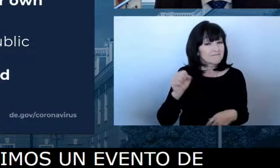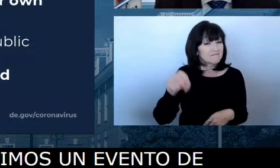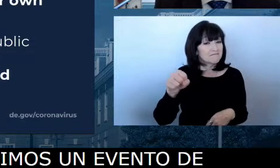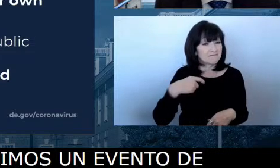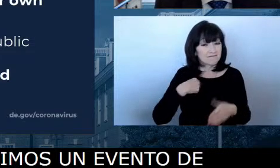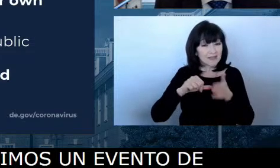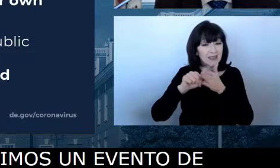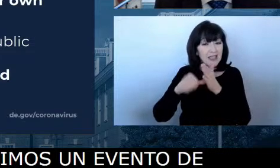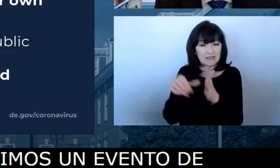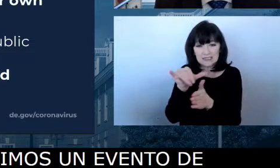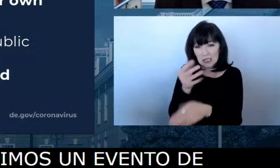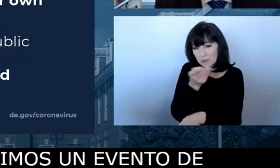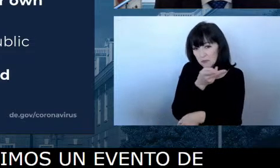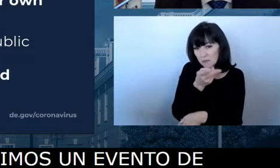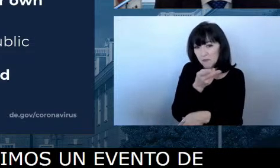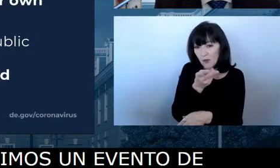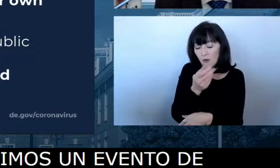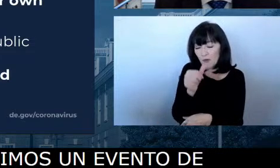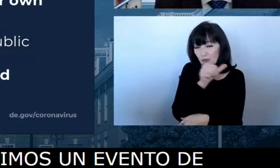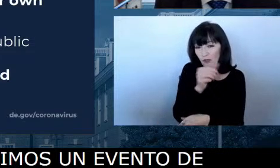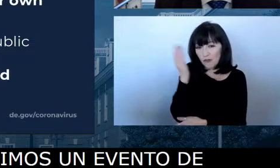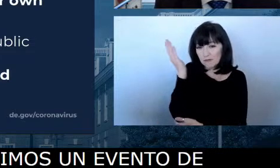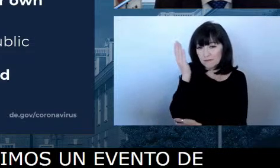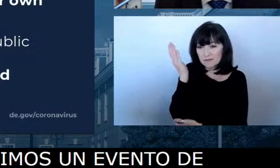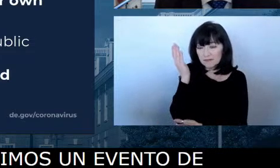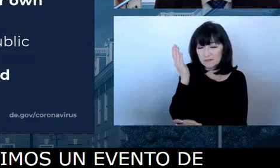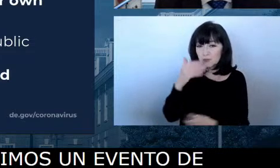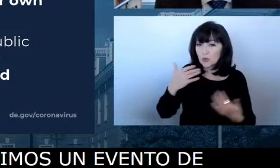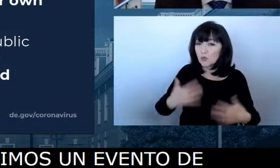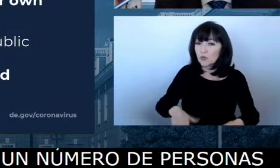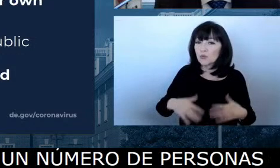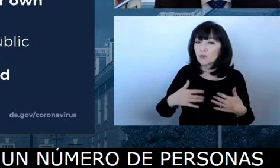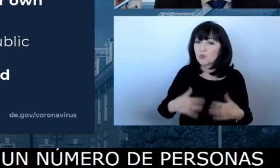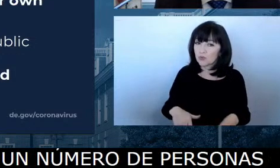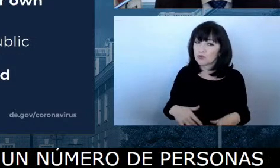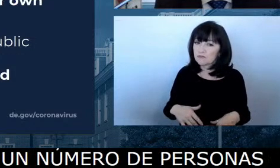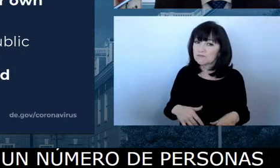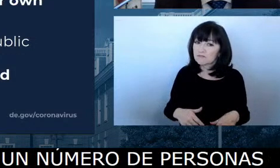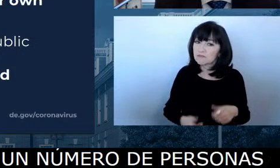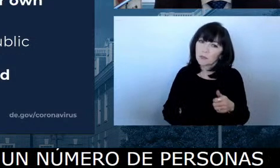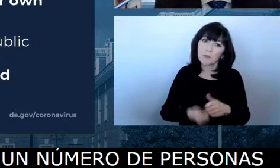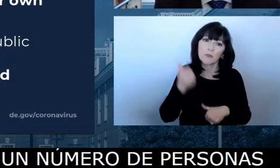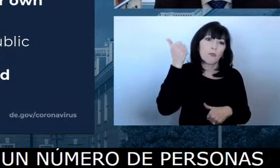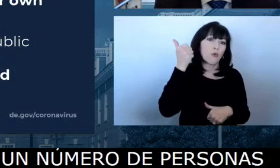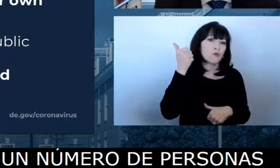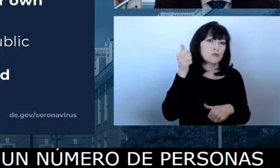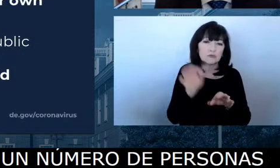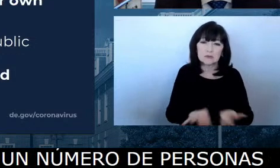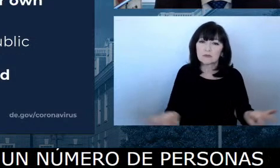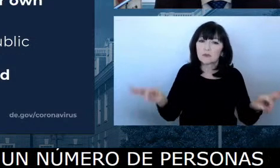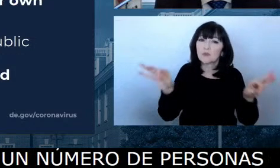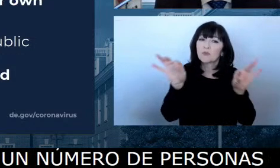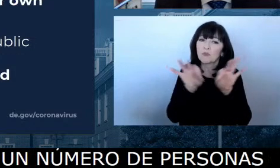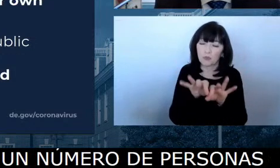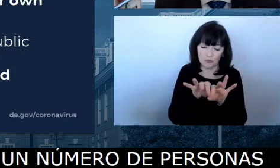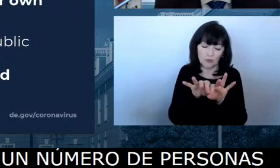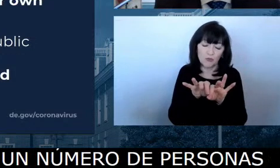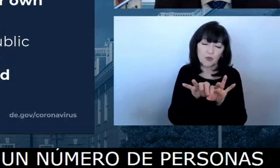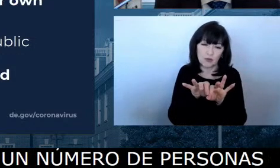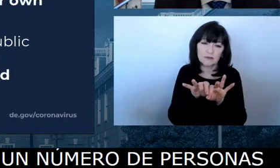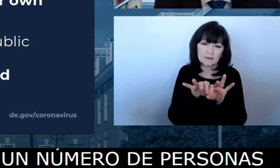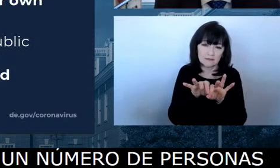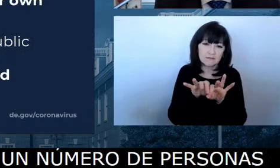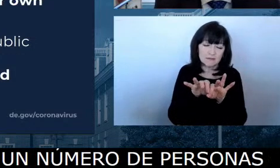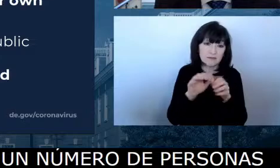and Governor did, it is the most critical and important way for us to prepare